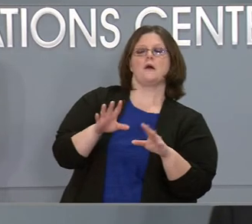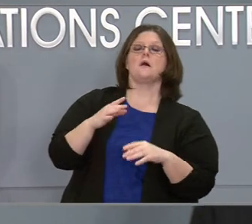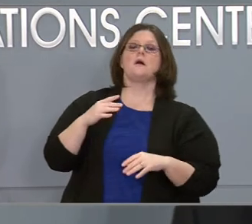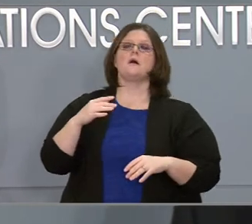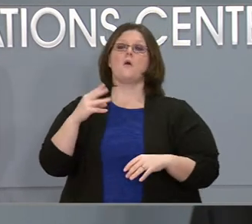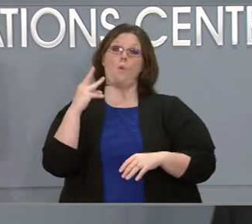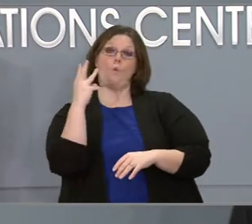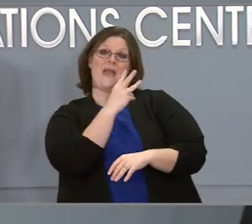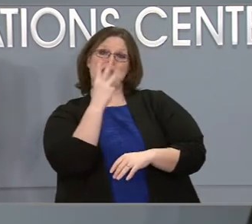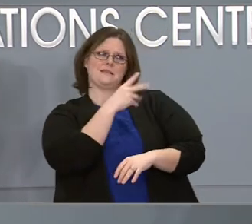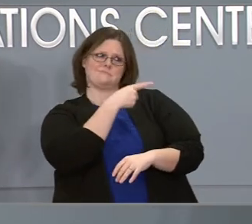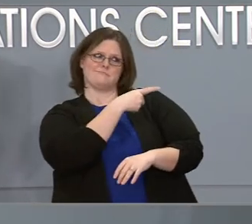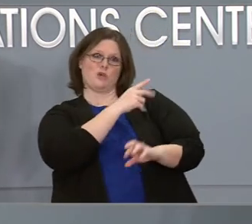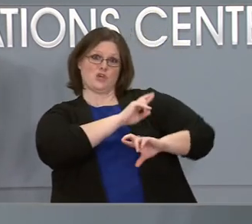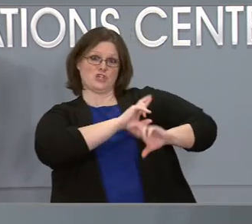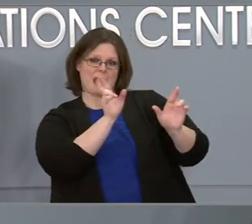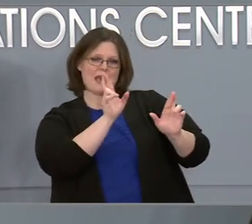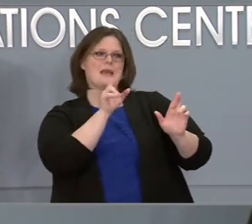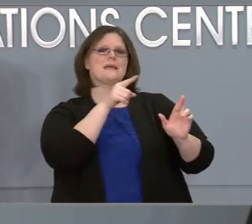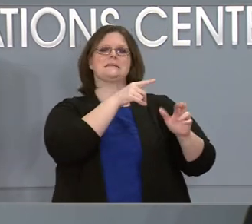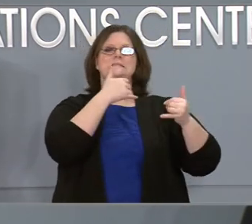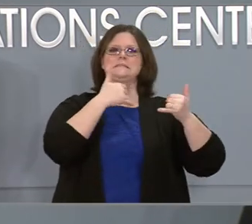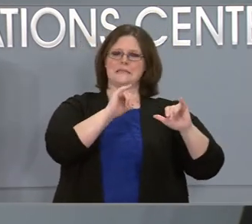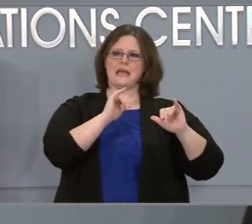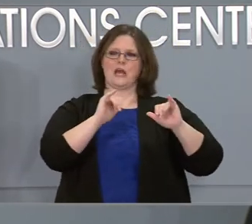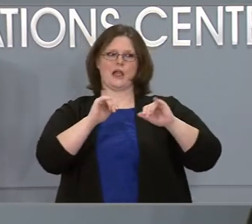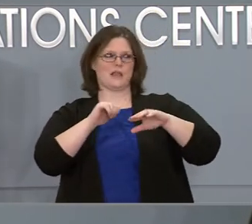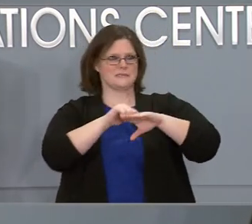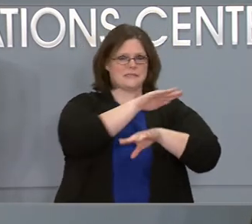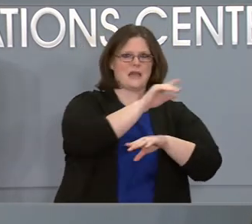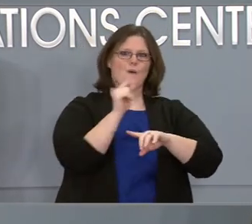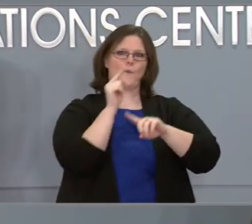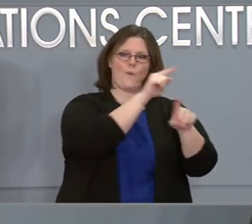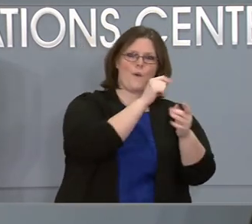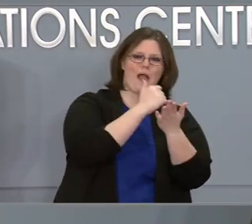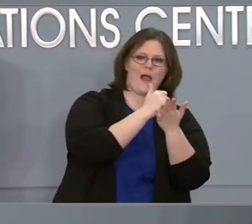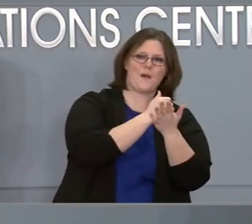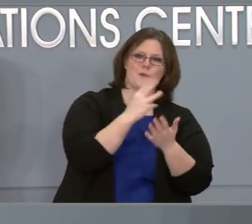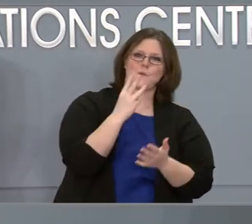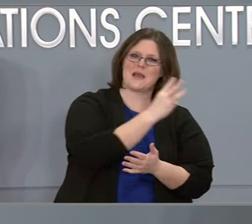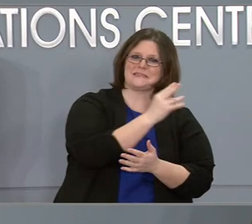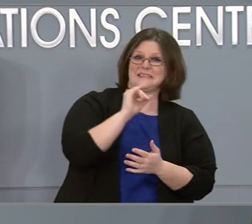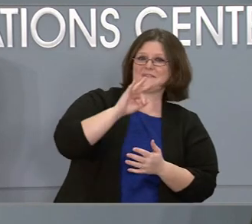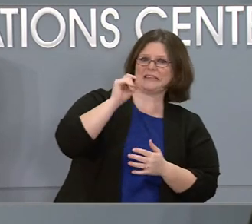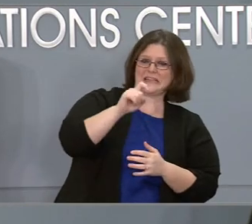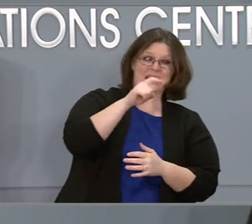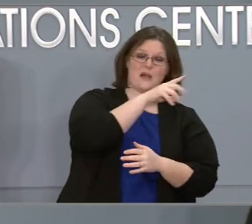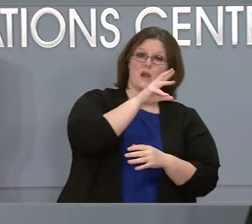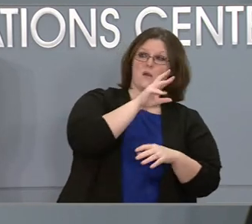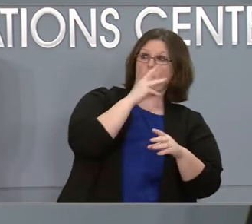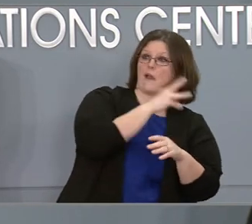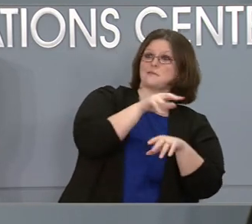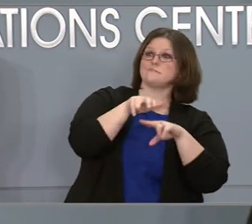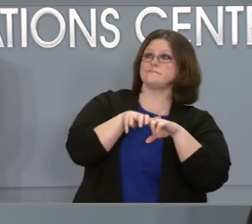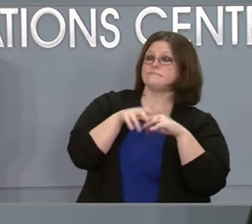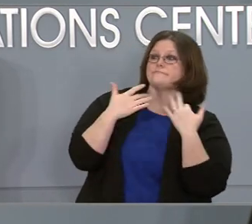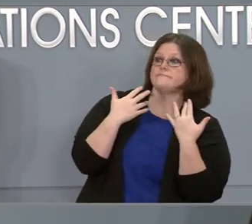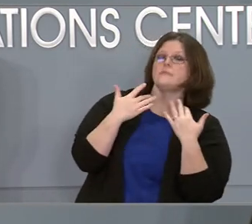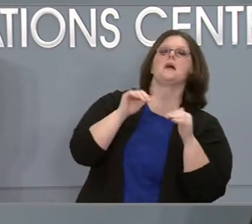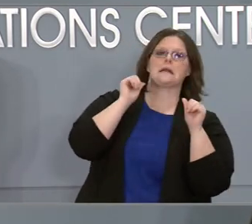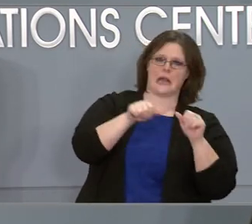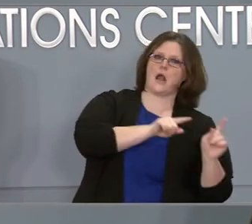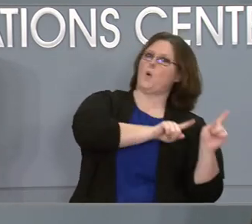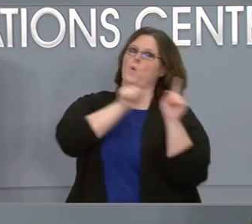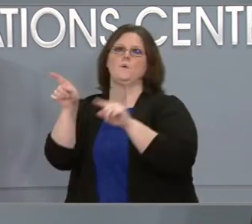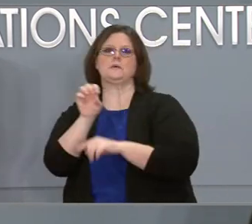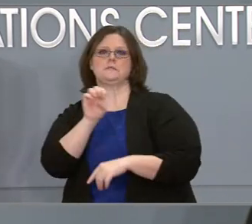divisions where they're ready. They're still pushing snow out west, too, so they're also ready to prepare to be moved to the east to help out if they're needed. And then you